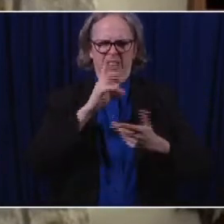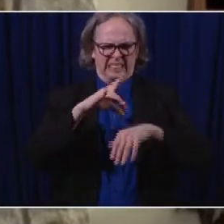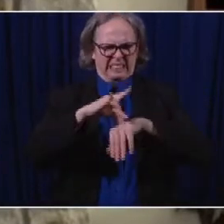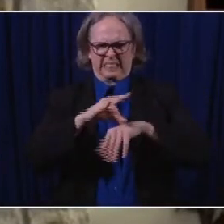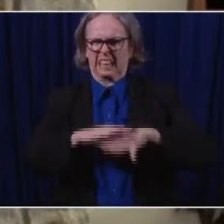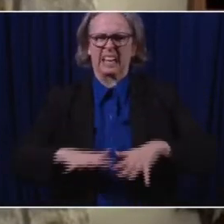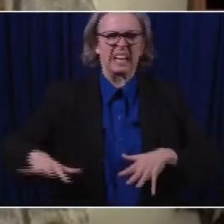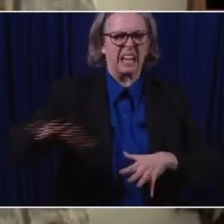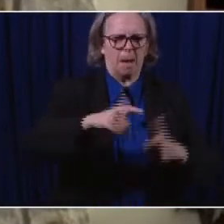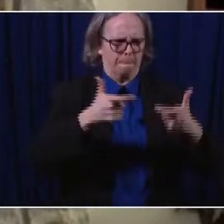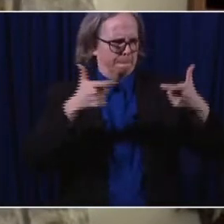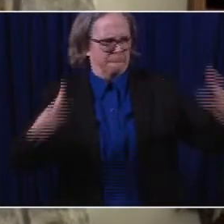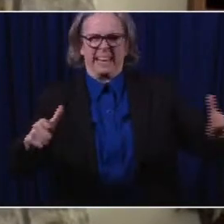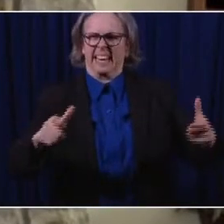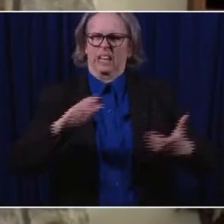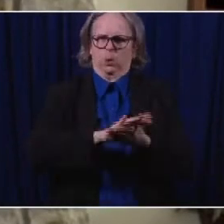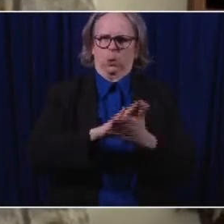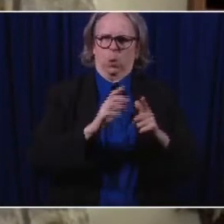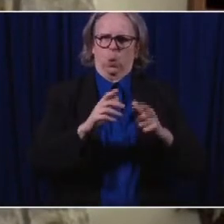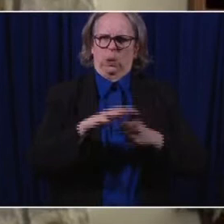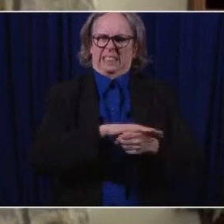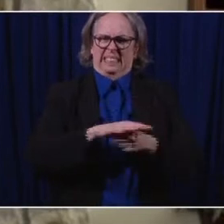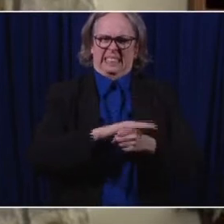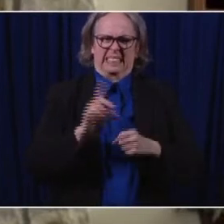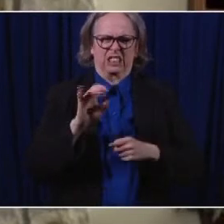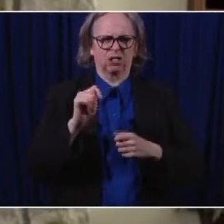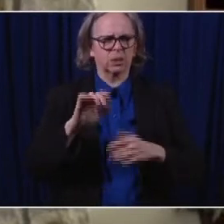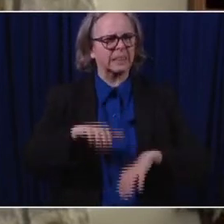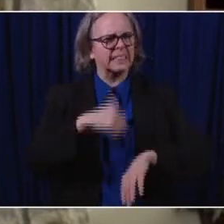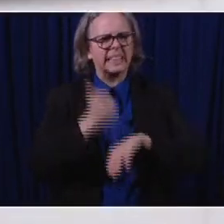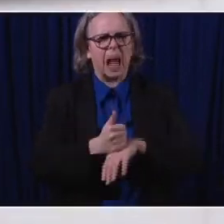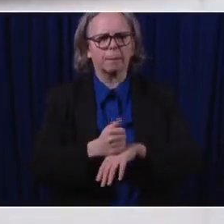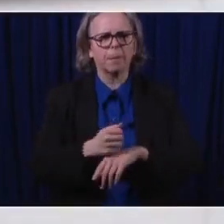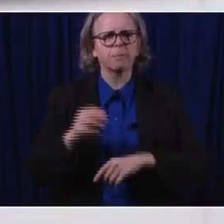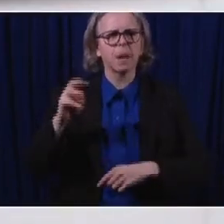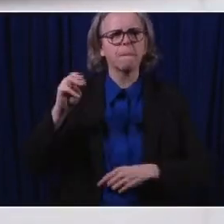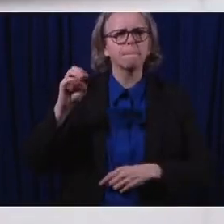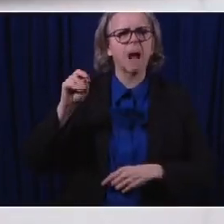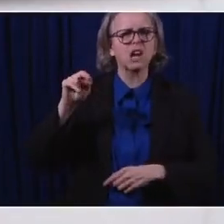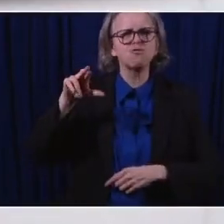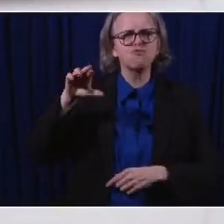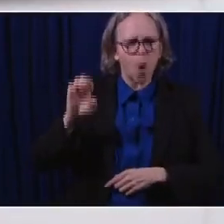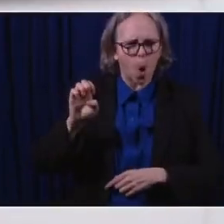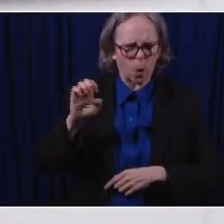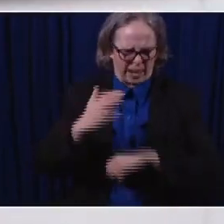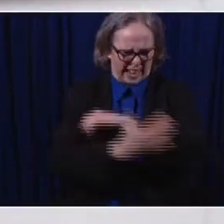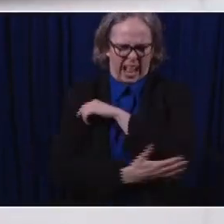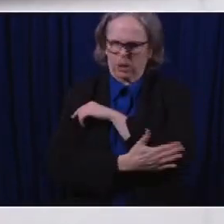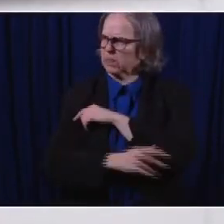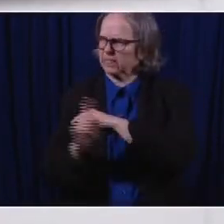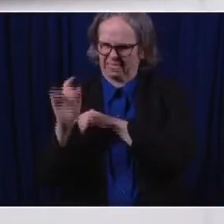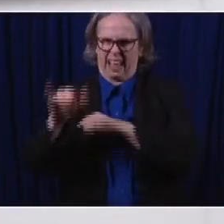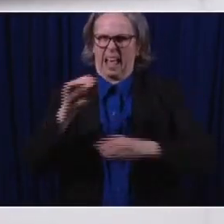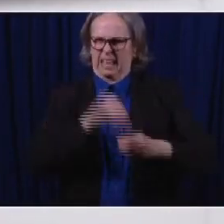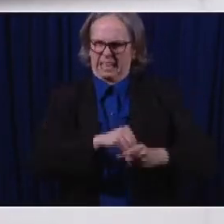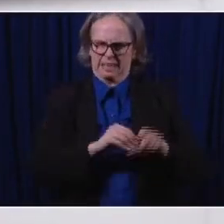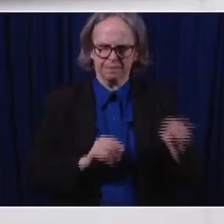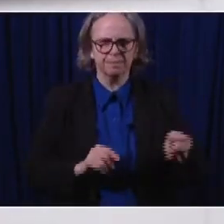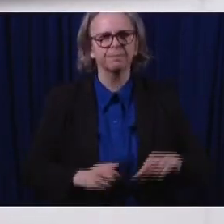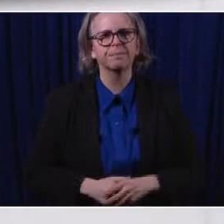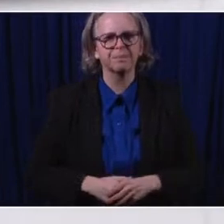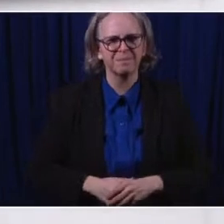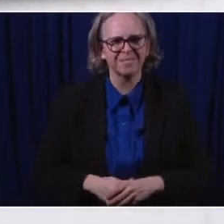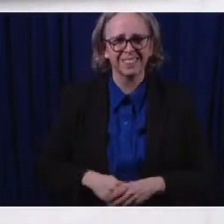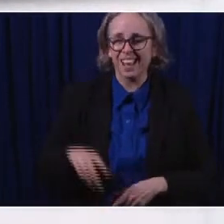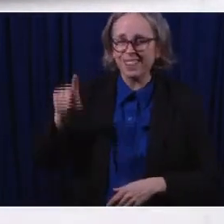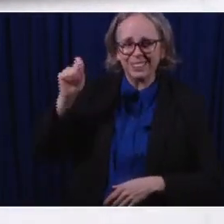of Ohio, in Monroe County. Lieutenant Governor. Thanks, Governor. Thank you, Governor. You got